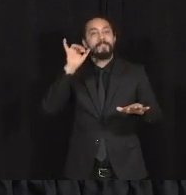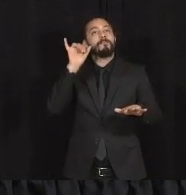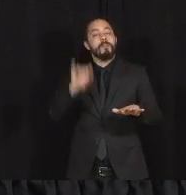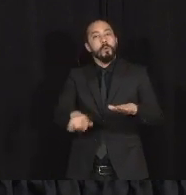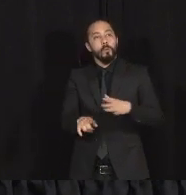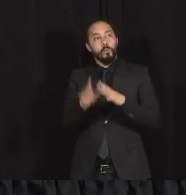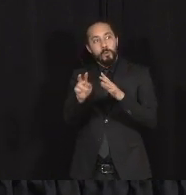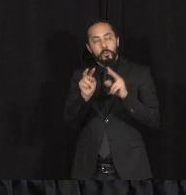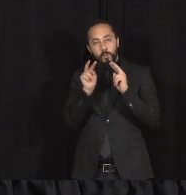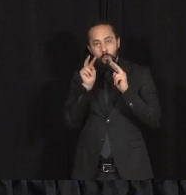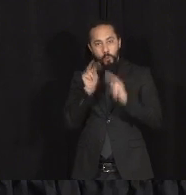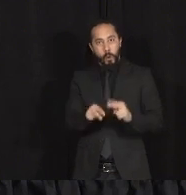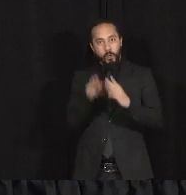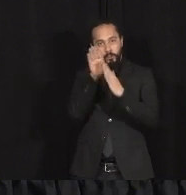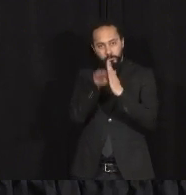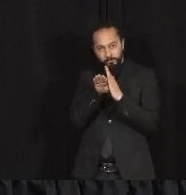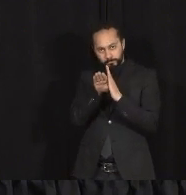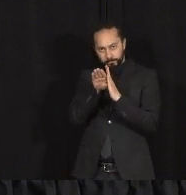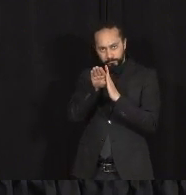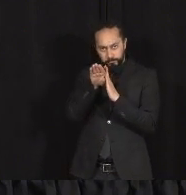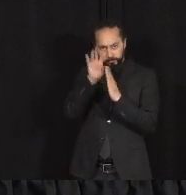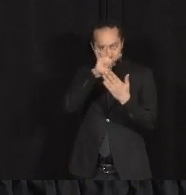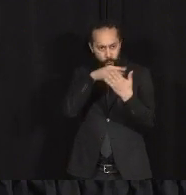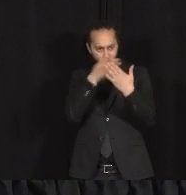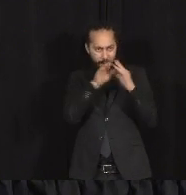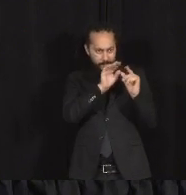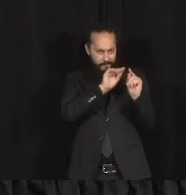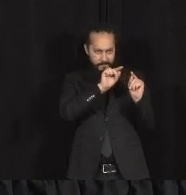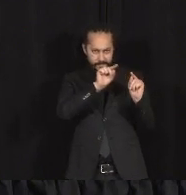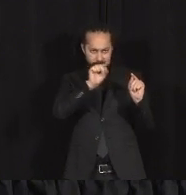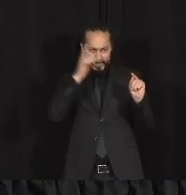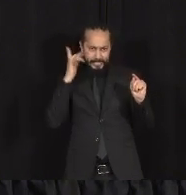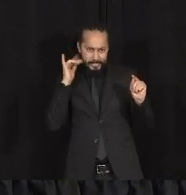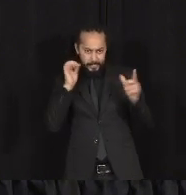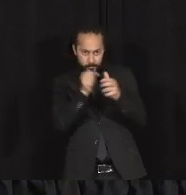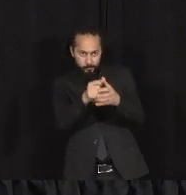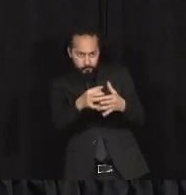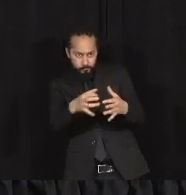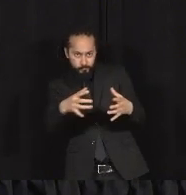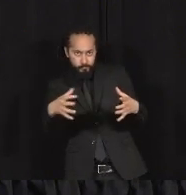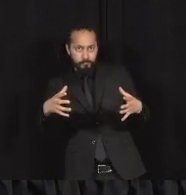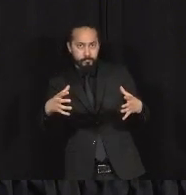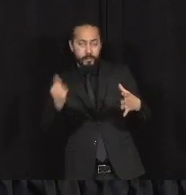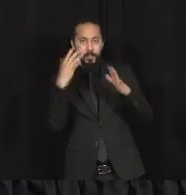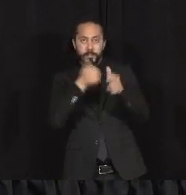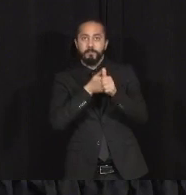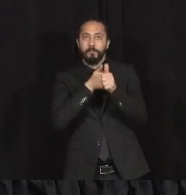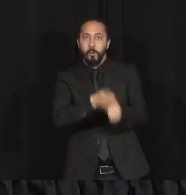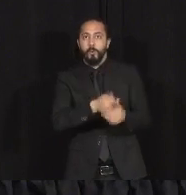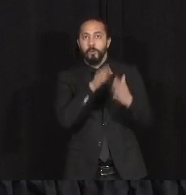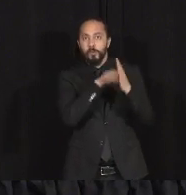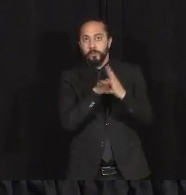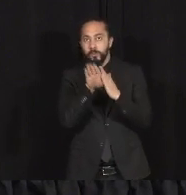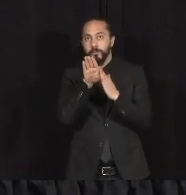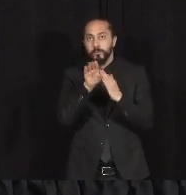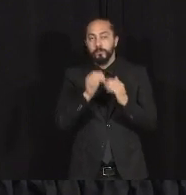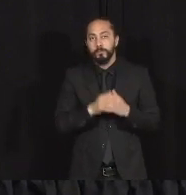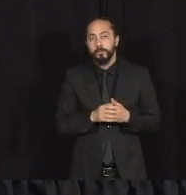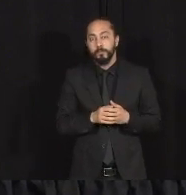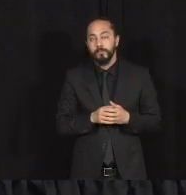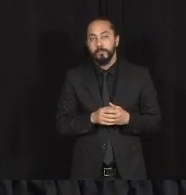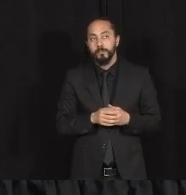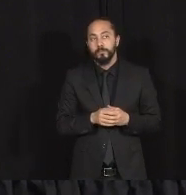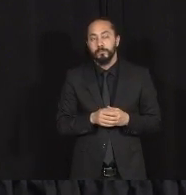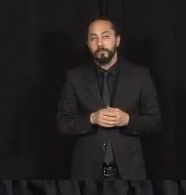a disease. And as you can see from this curve, we are following a